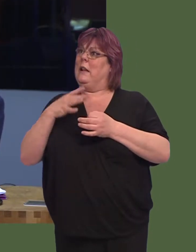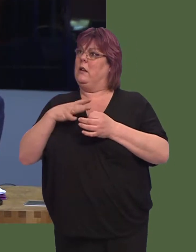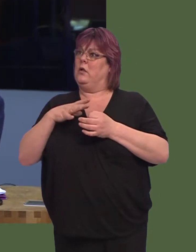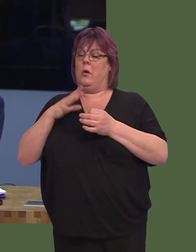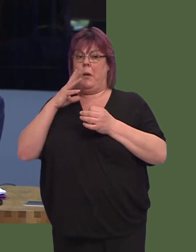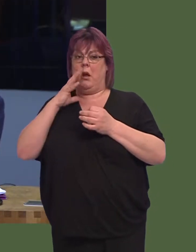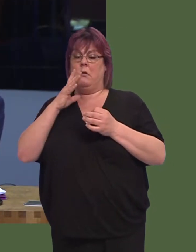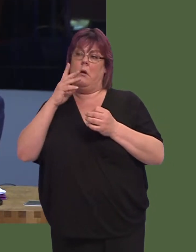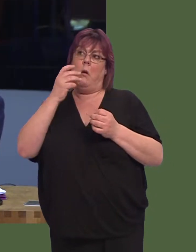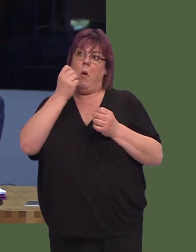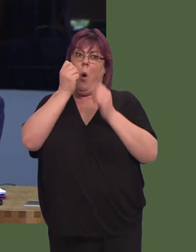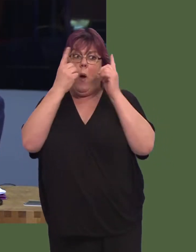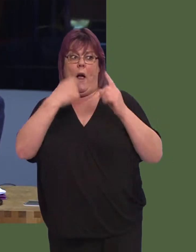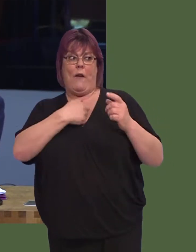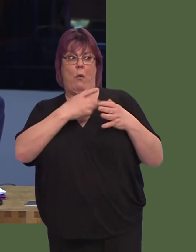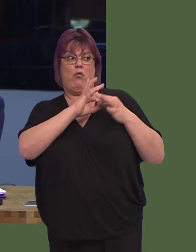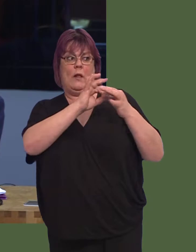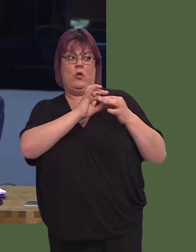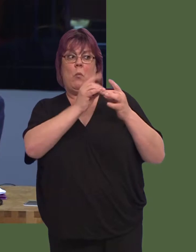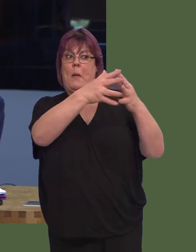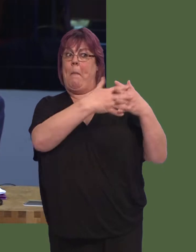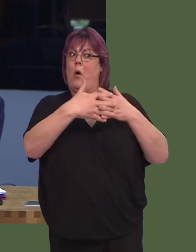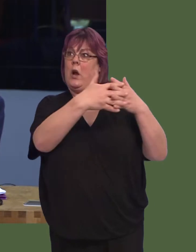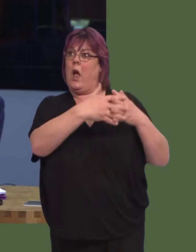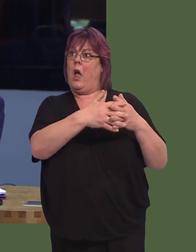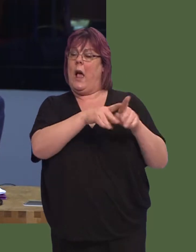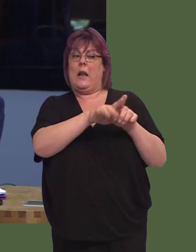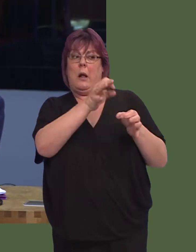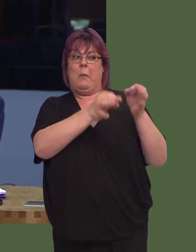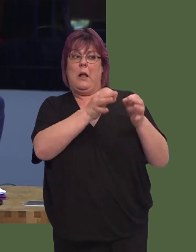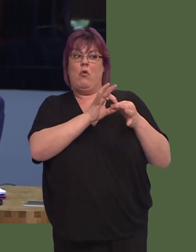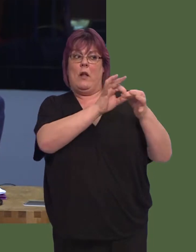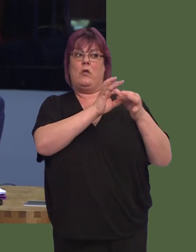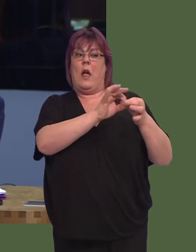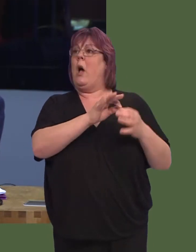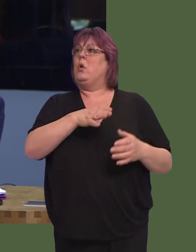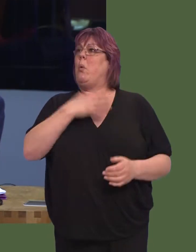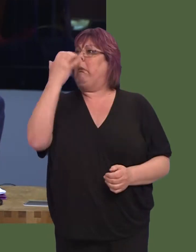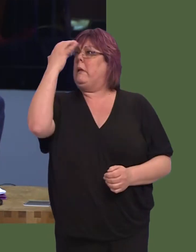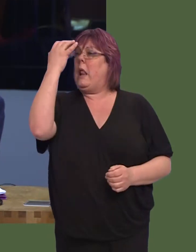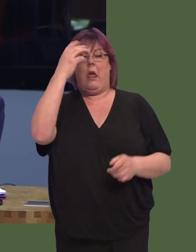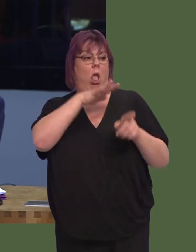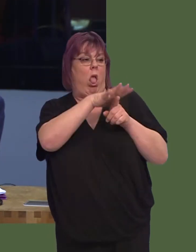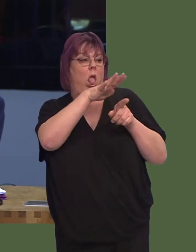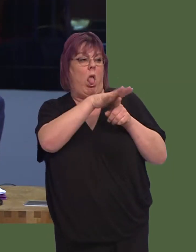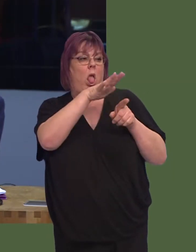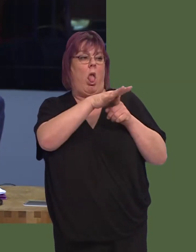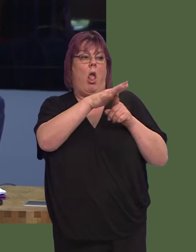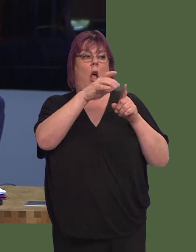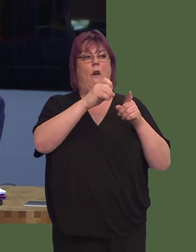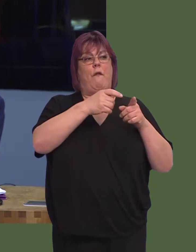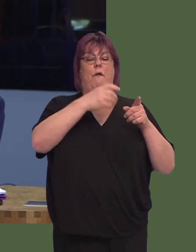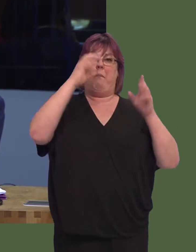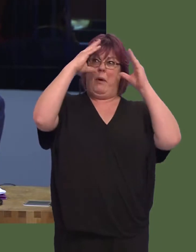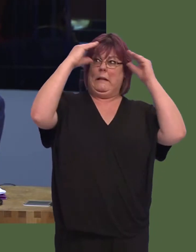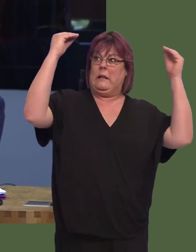regard to our interests with the United States and our diplomatic relations with them, and to stop the puerile name-calling of the President